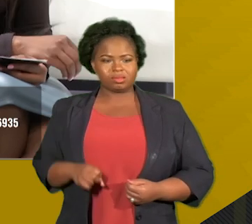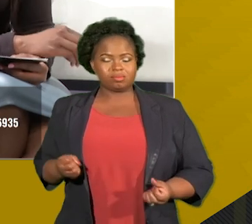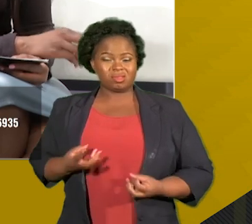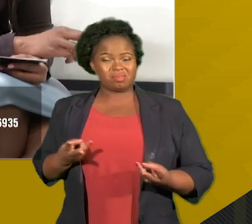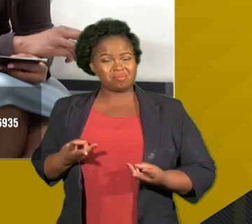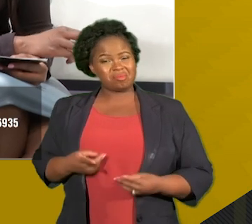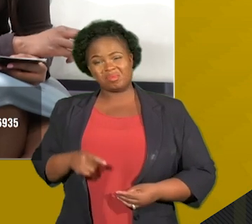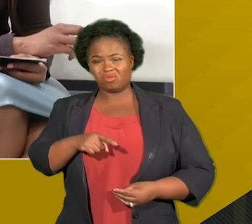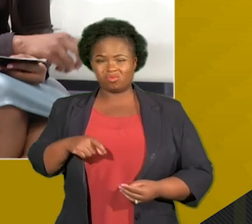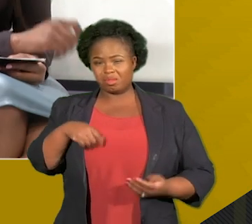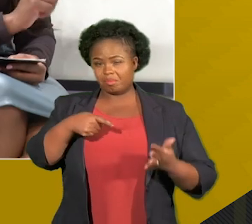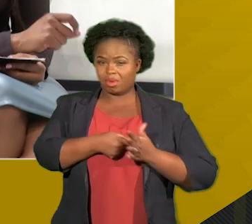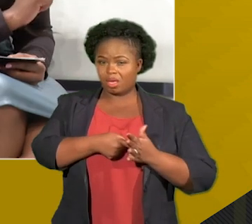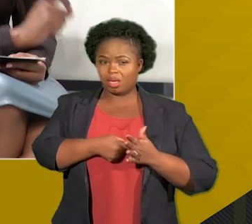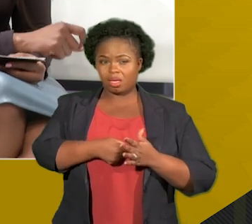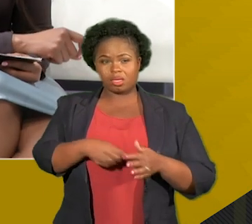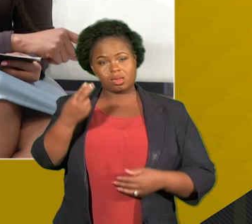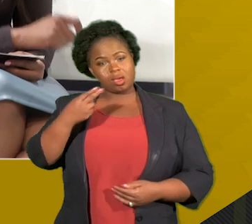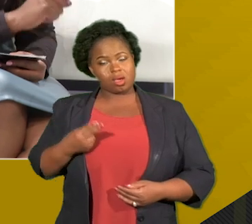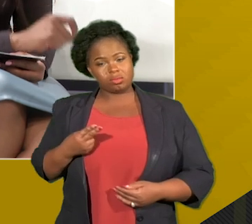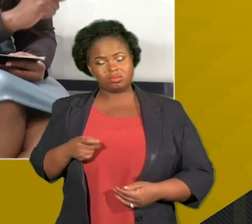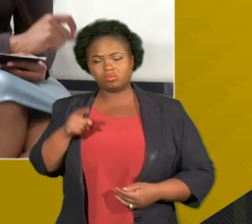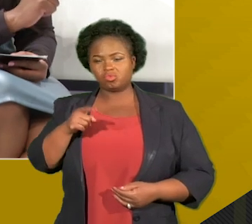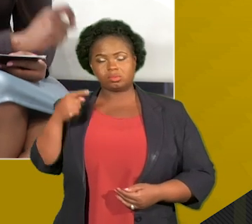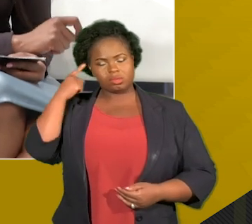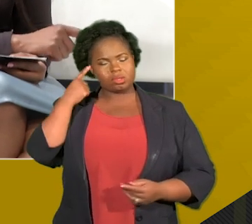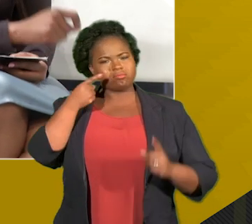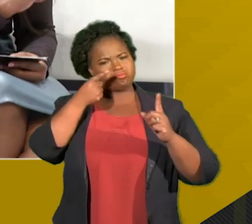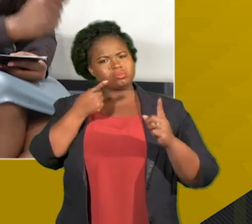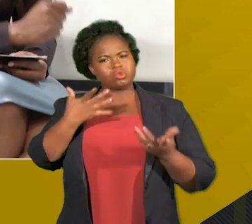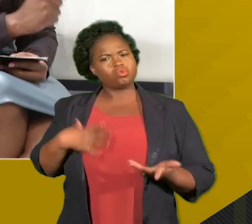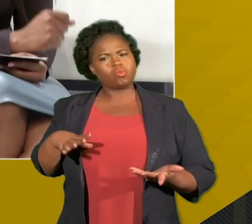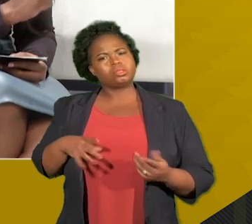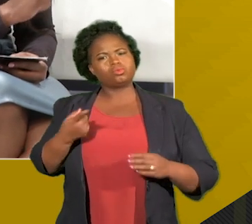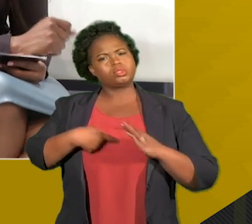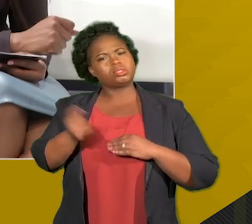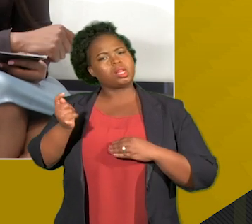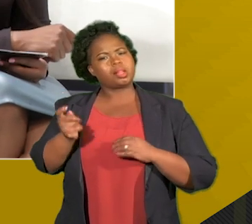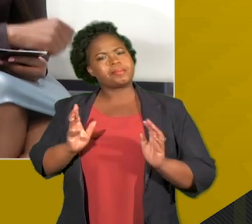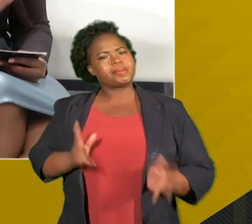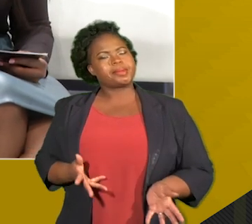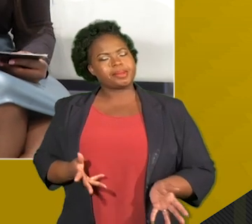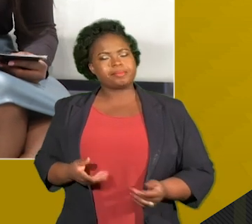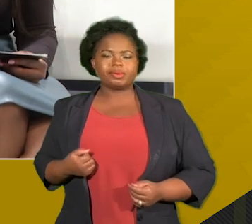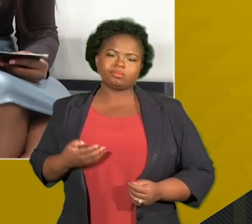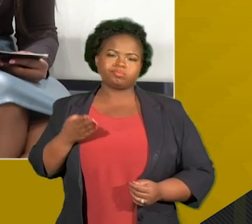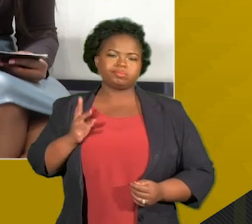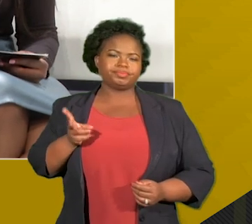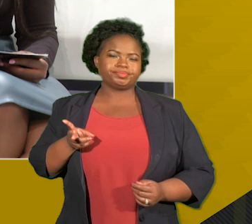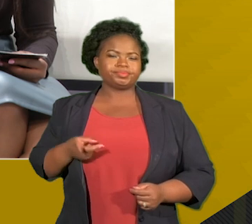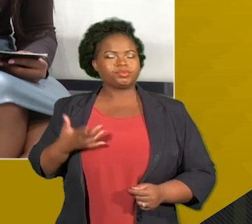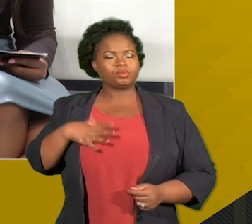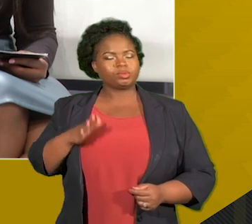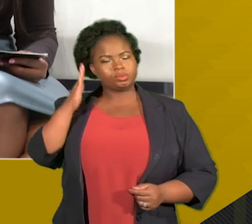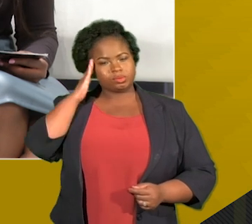ya rekiwa art yo e supply wao. And as an artist, is that the ultimate goal, gore art ya gago ba e reke? But we also want to get into a little bit of